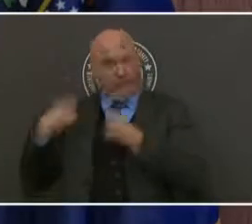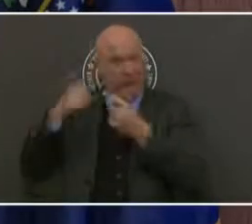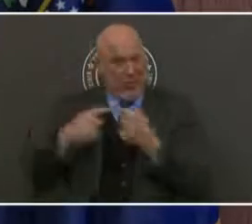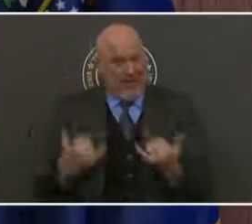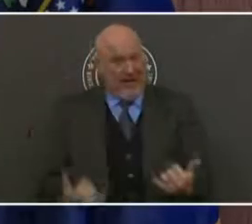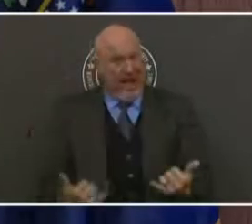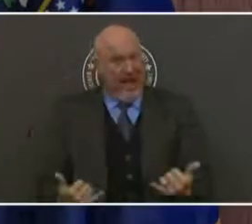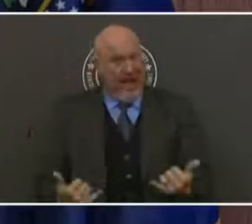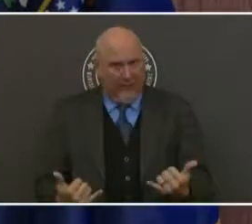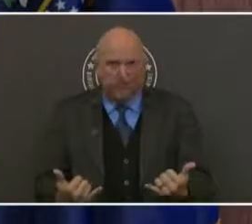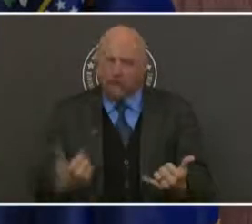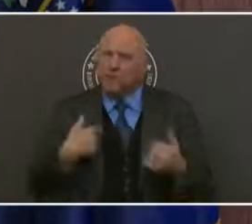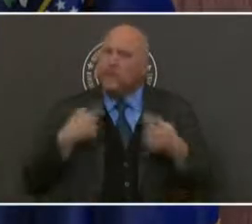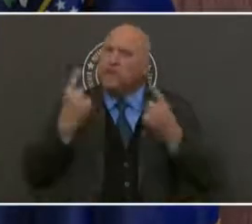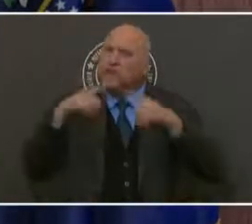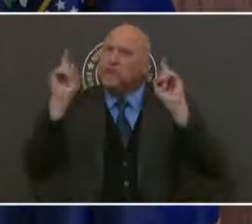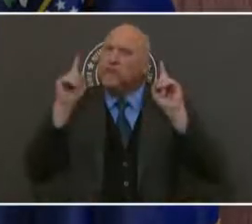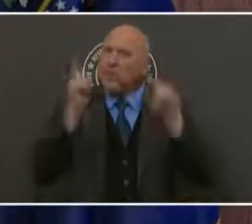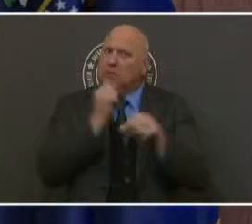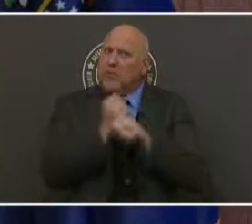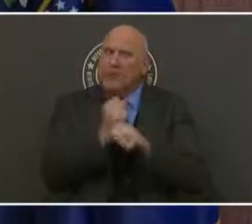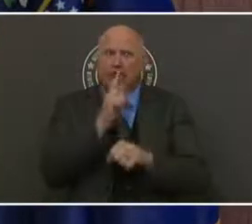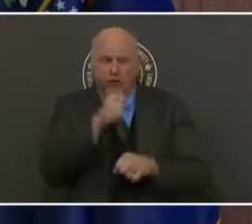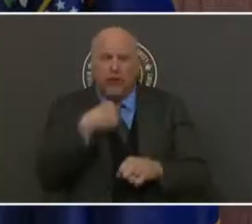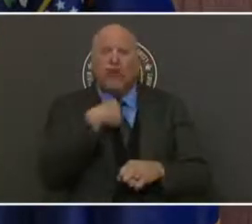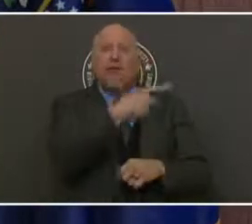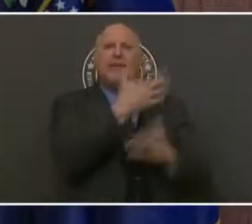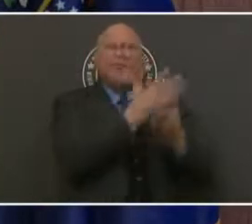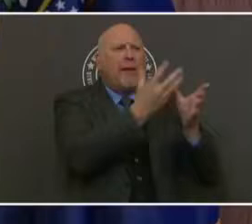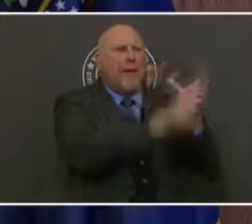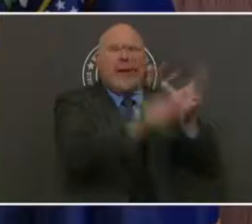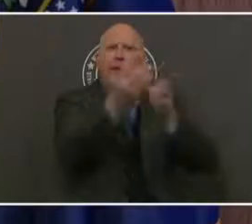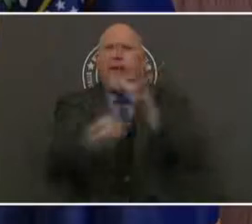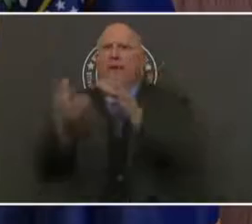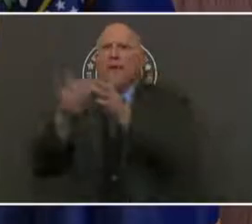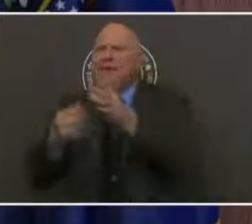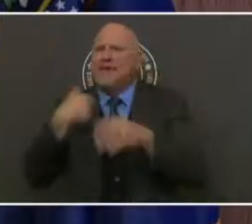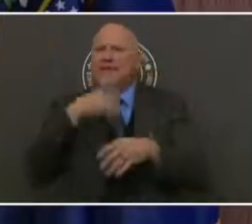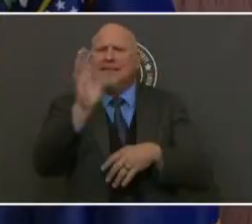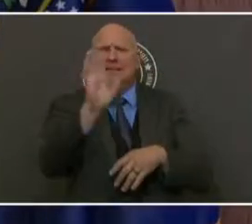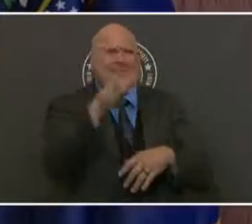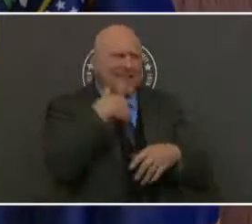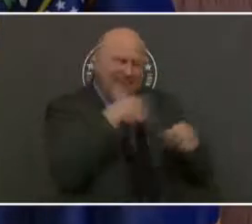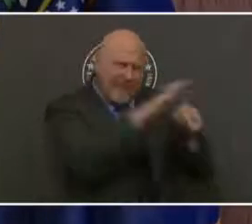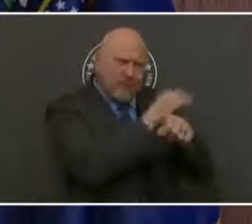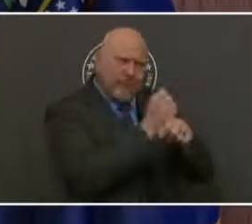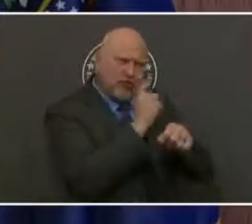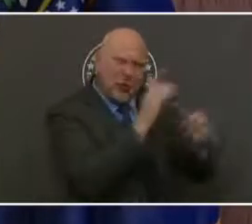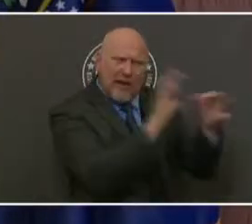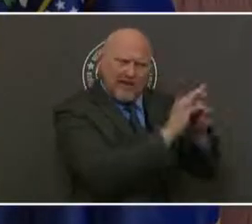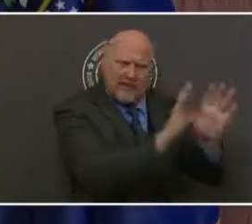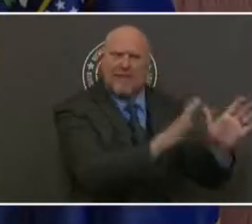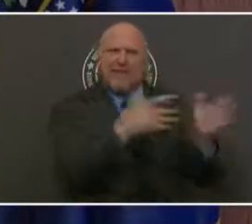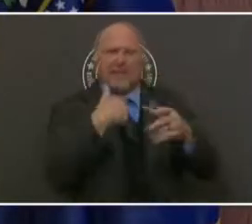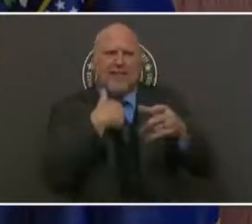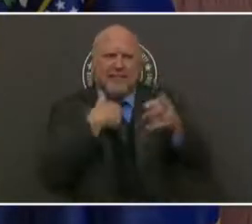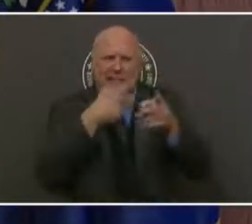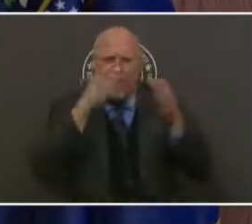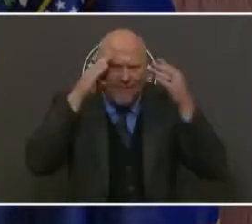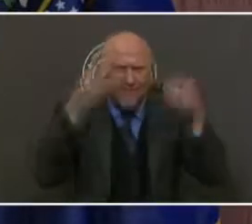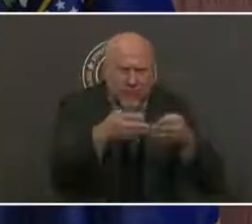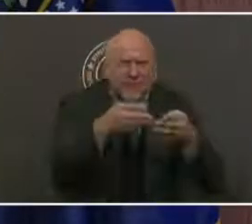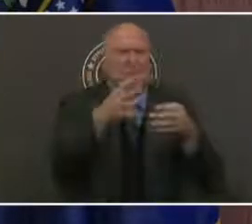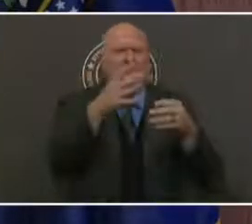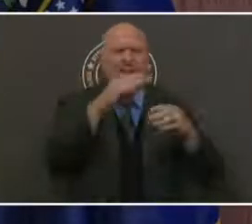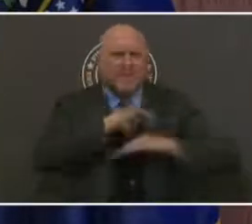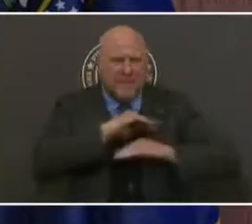we still have a ways to go, but I want to share just a few numbers that I think may be of interest to you. So since that